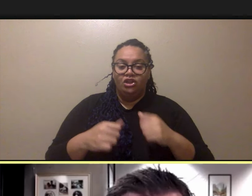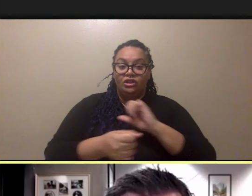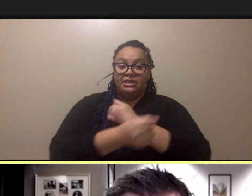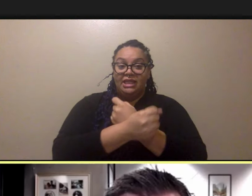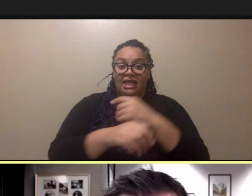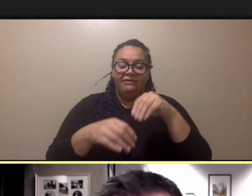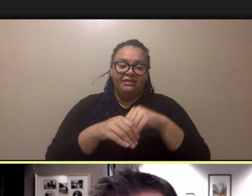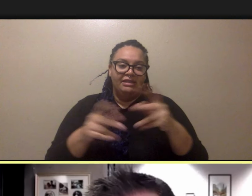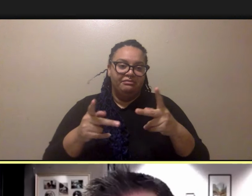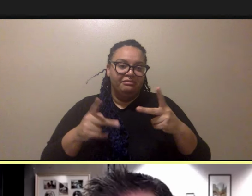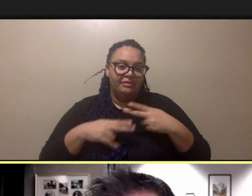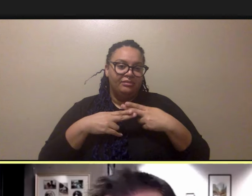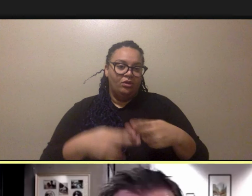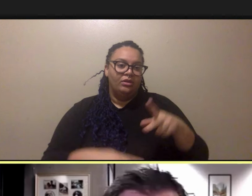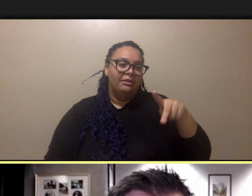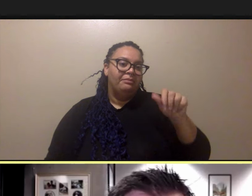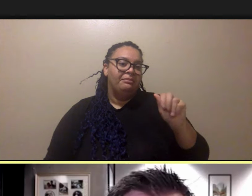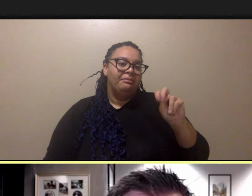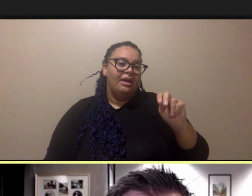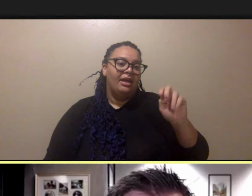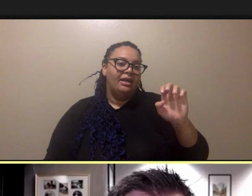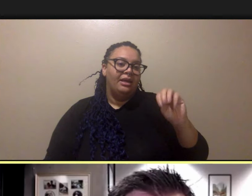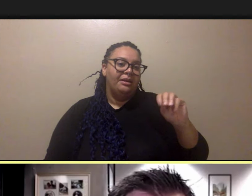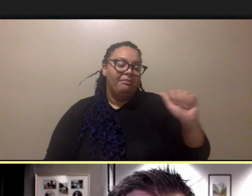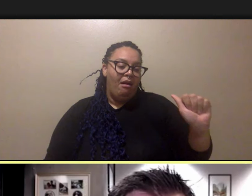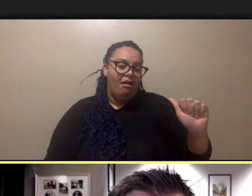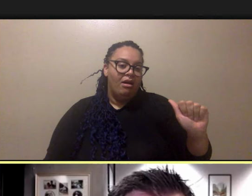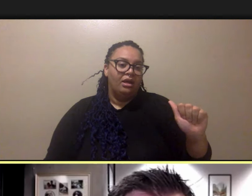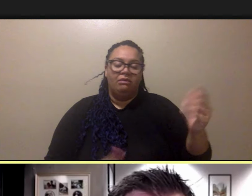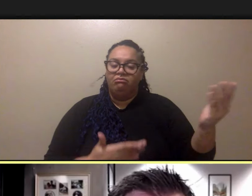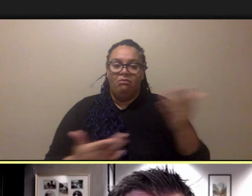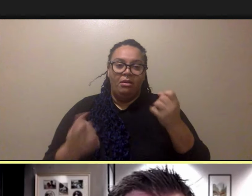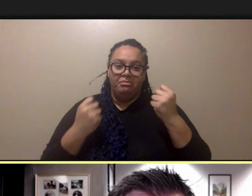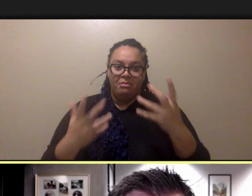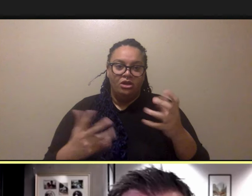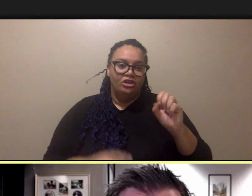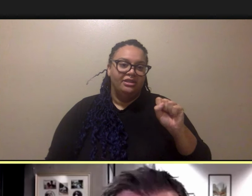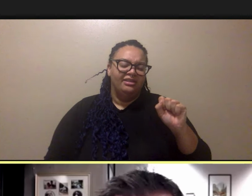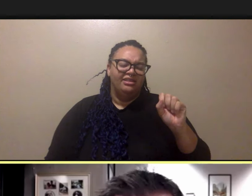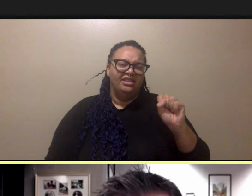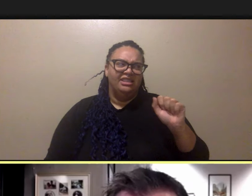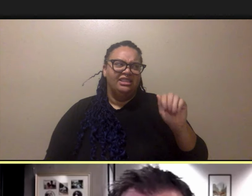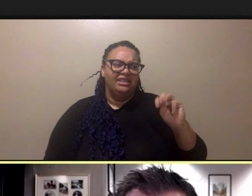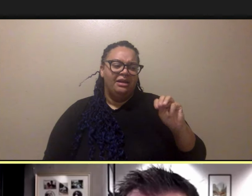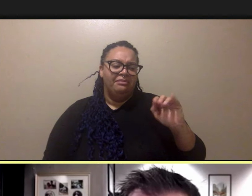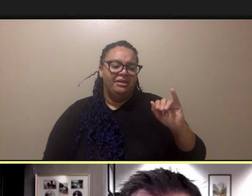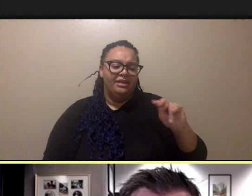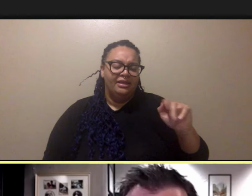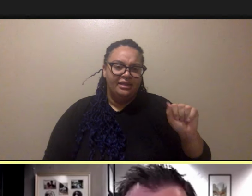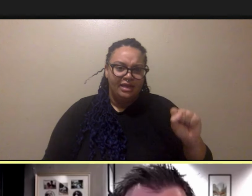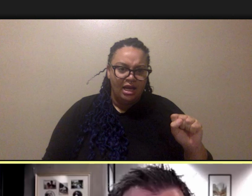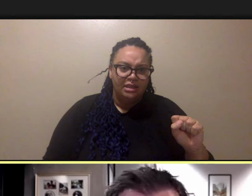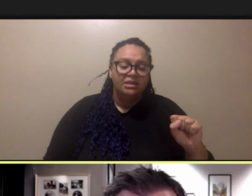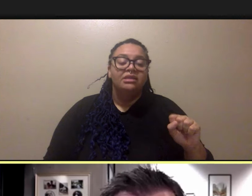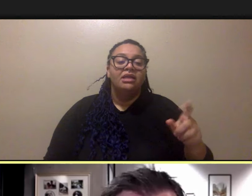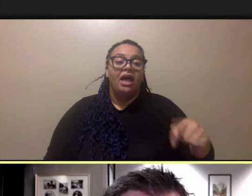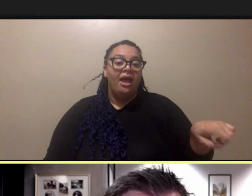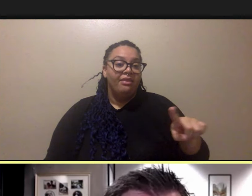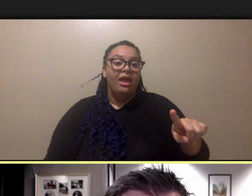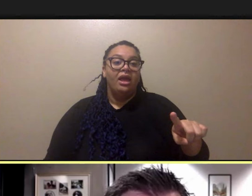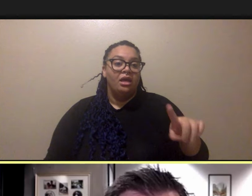Panama. He brought a bunch of those Cimarrons into his ship's company, and they attacked a bunch of